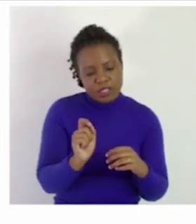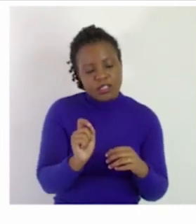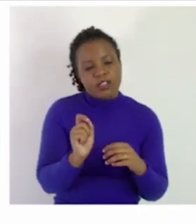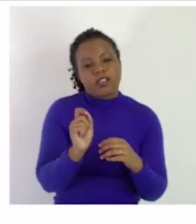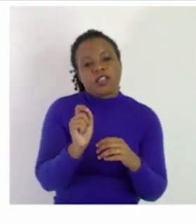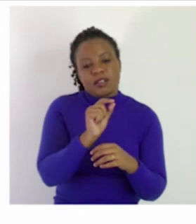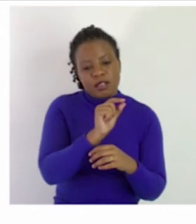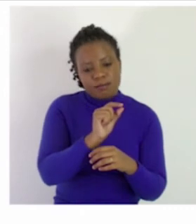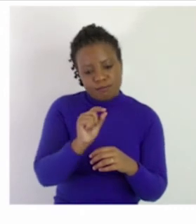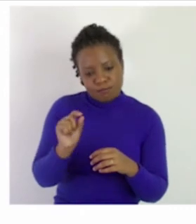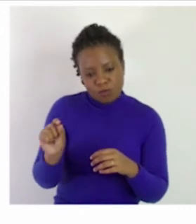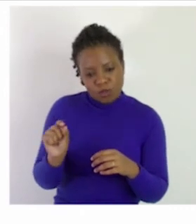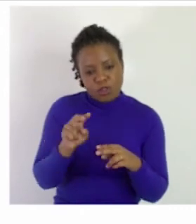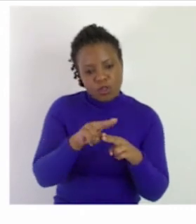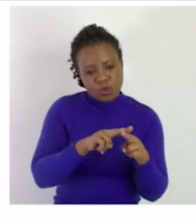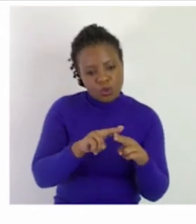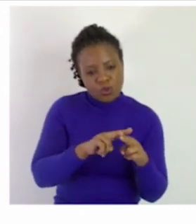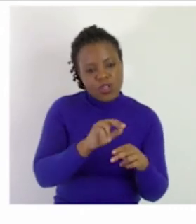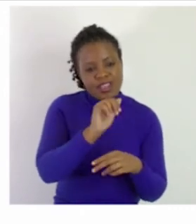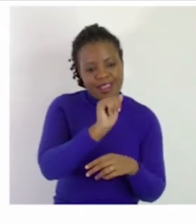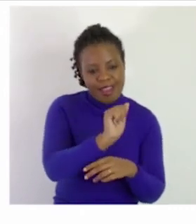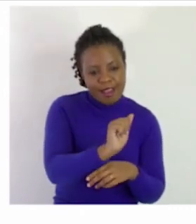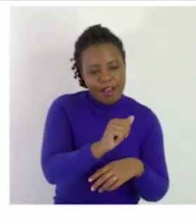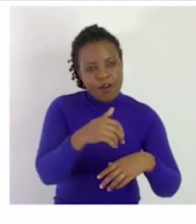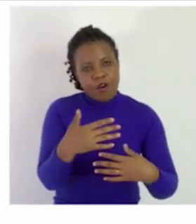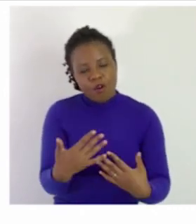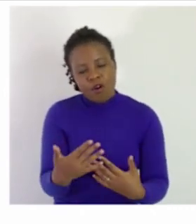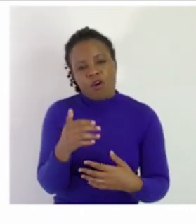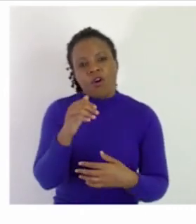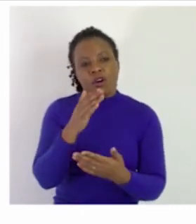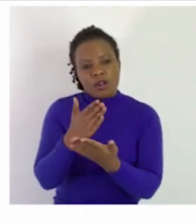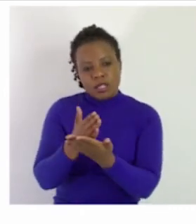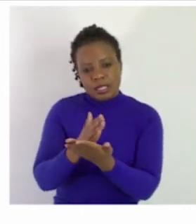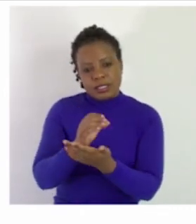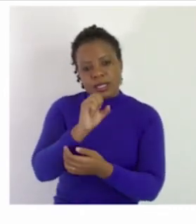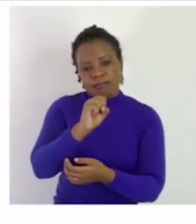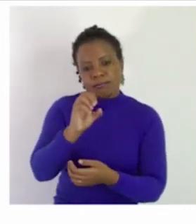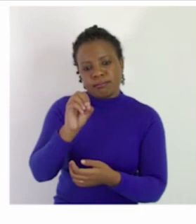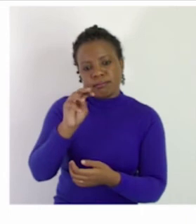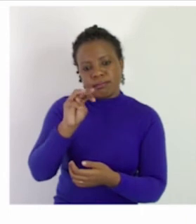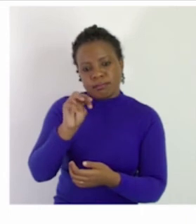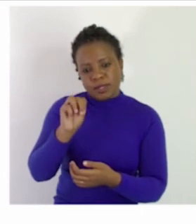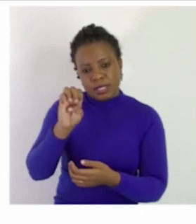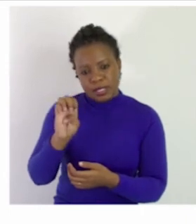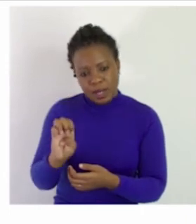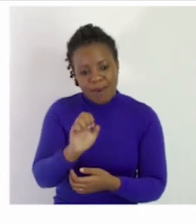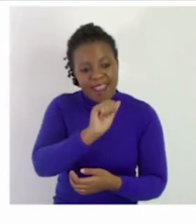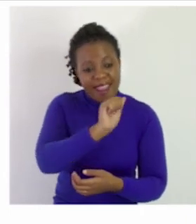some in the blank spaces. A or